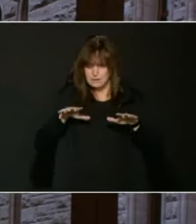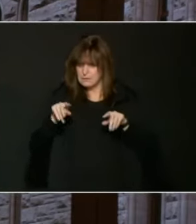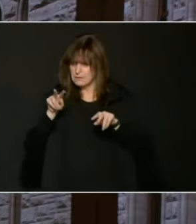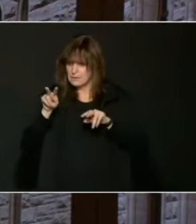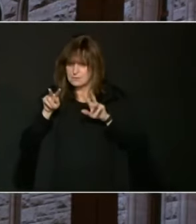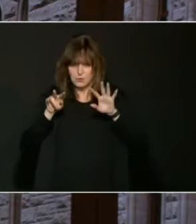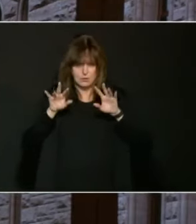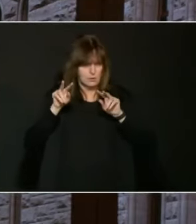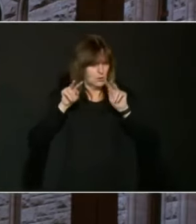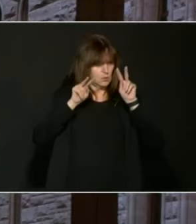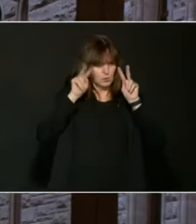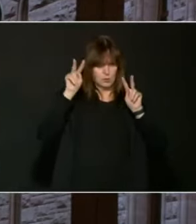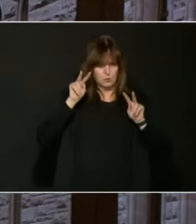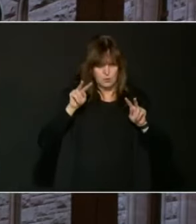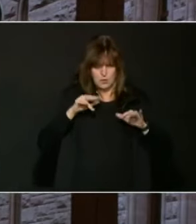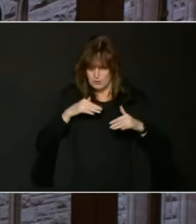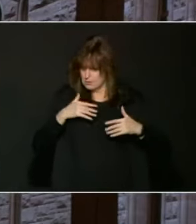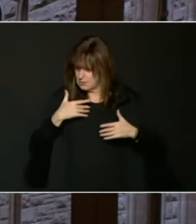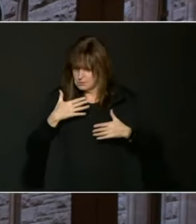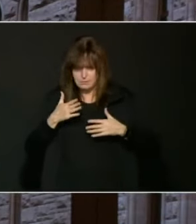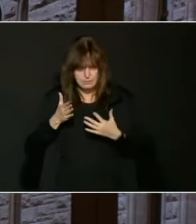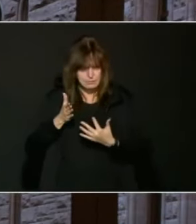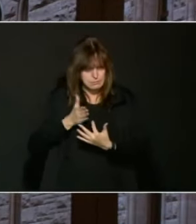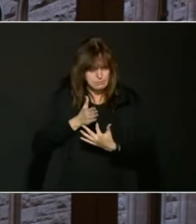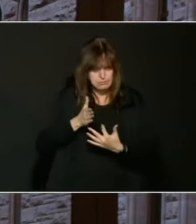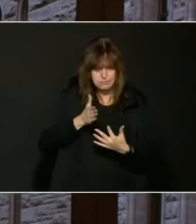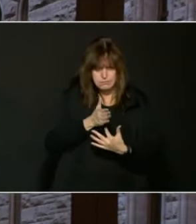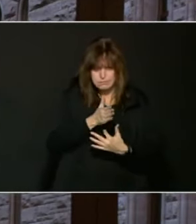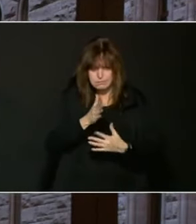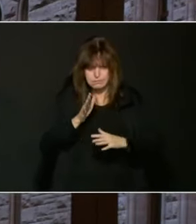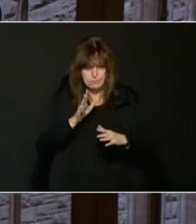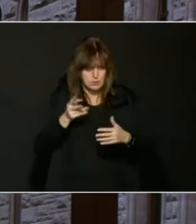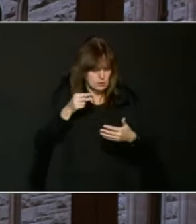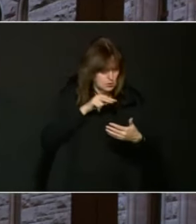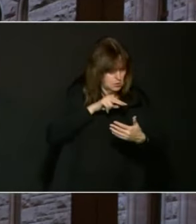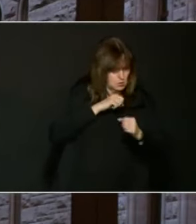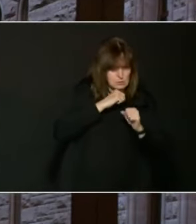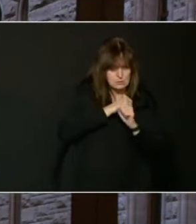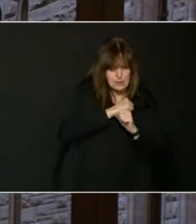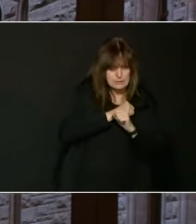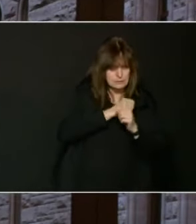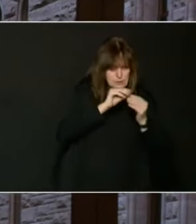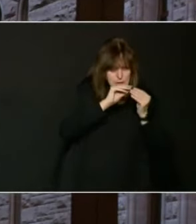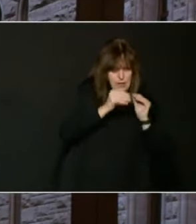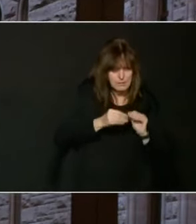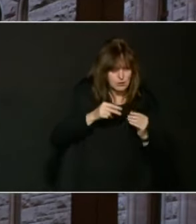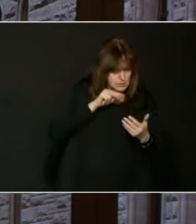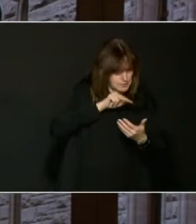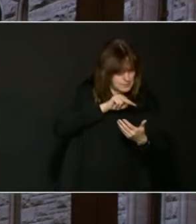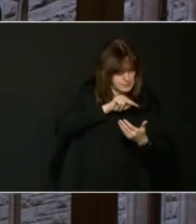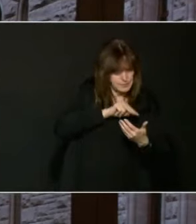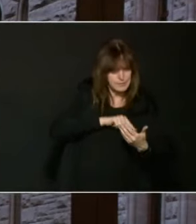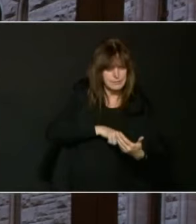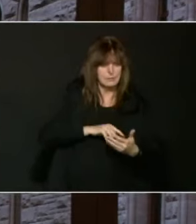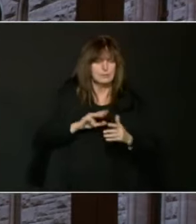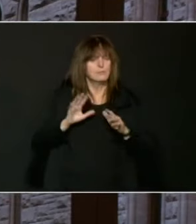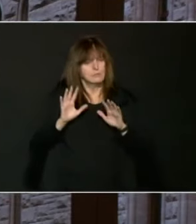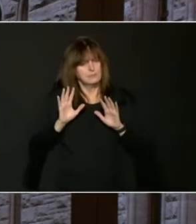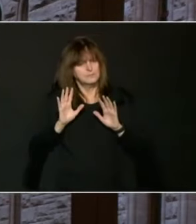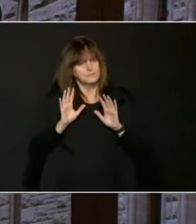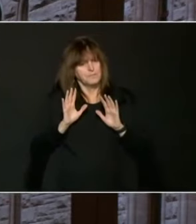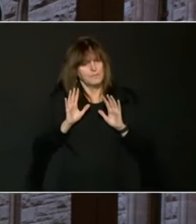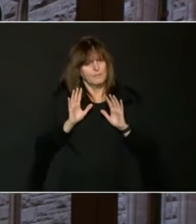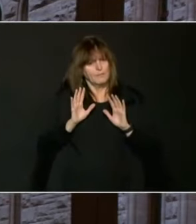and responding to the data and metrics very quickly if need be. So we'll continue to have the discussions with the medical